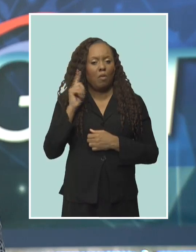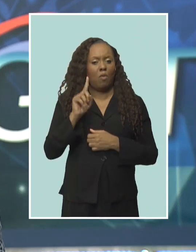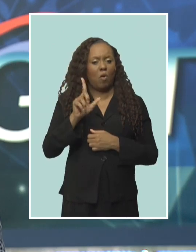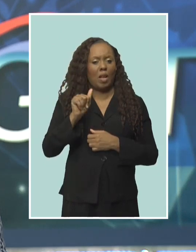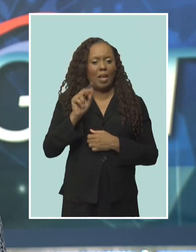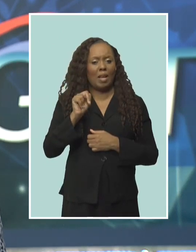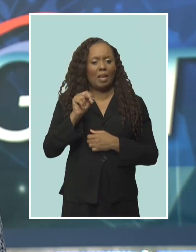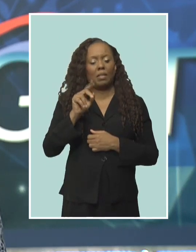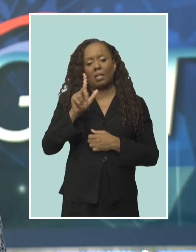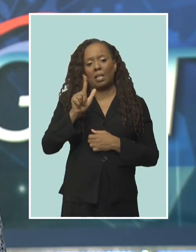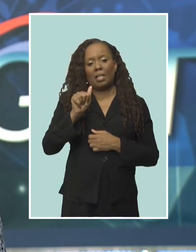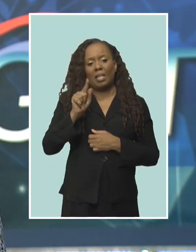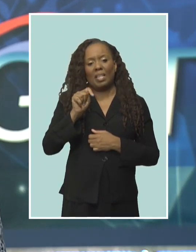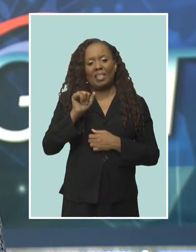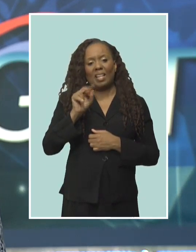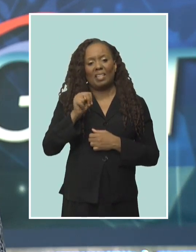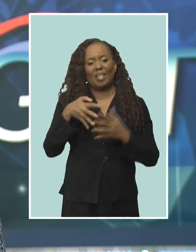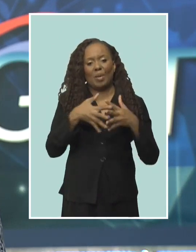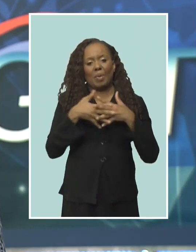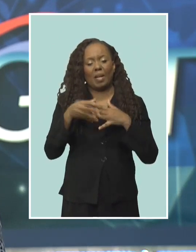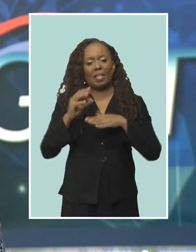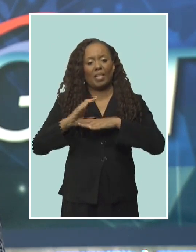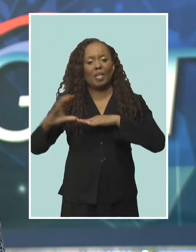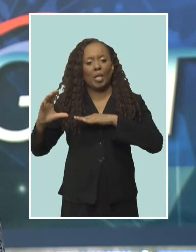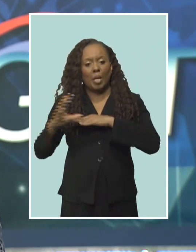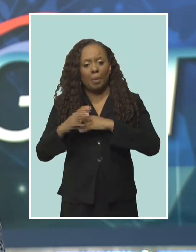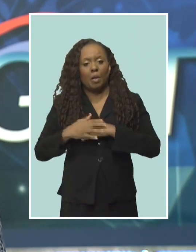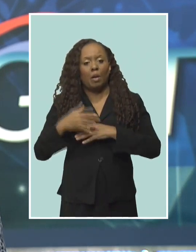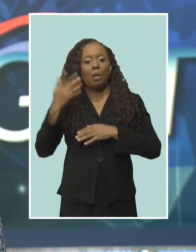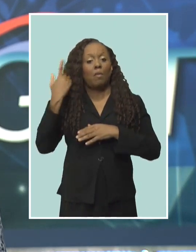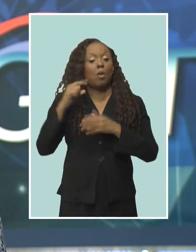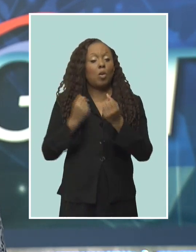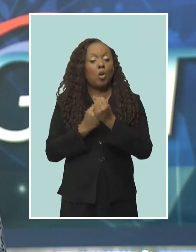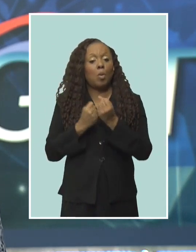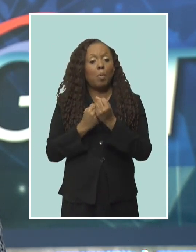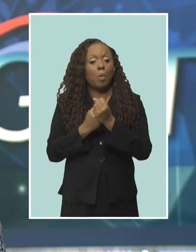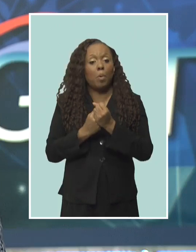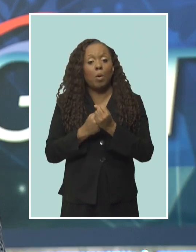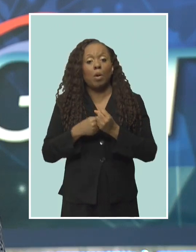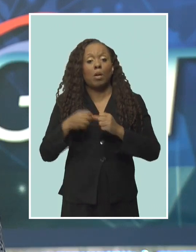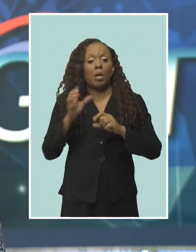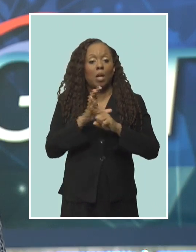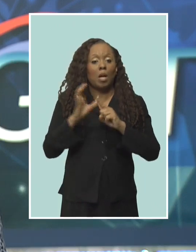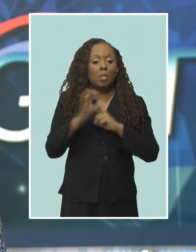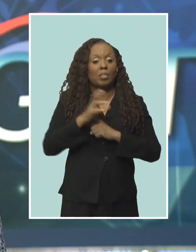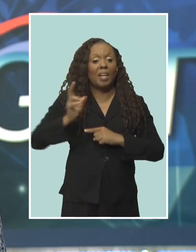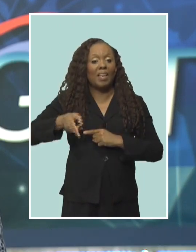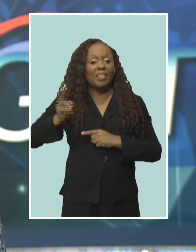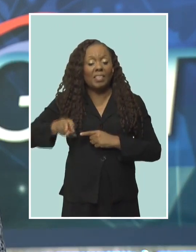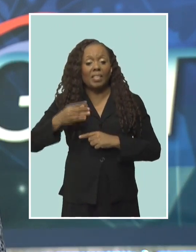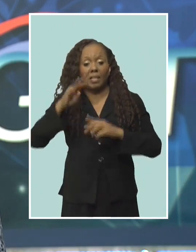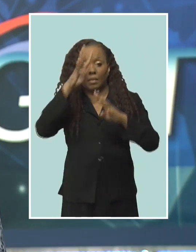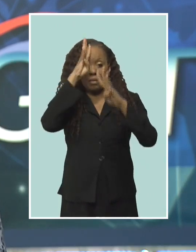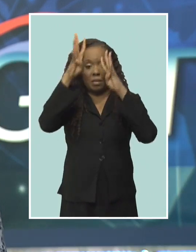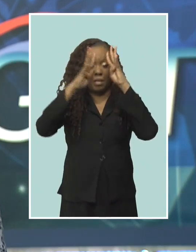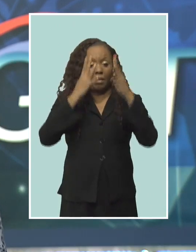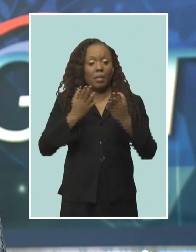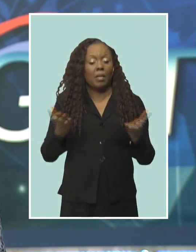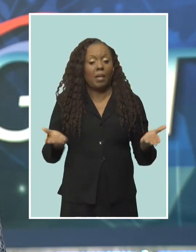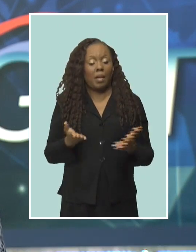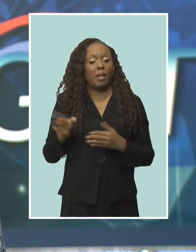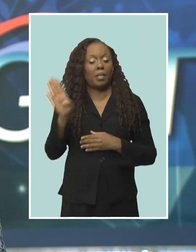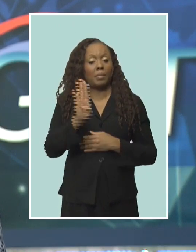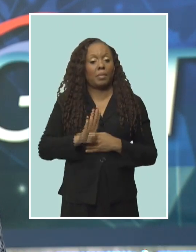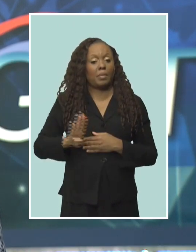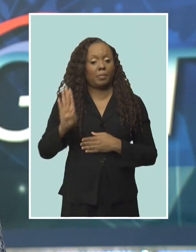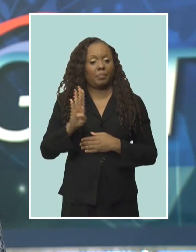approach program to support the operation Roots from Cultural Heritage to Innovation in Barbados. Our Anesta Henry has